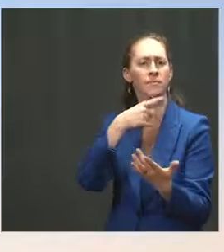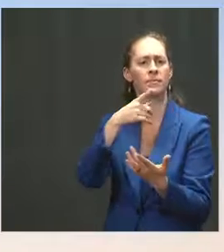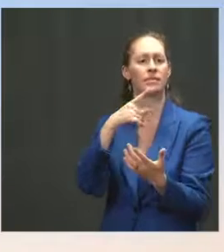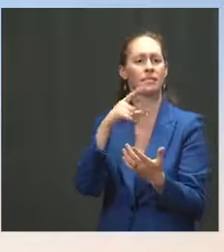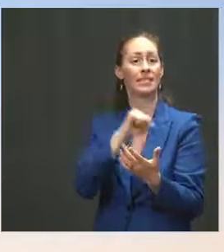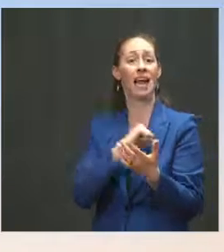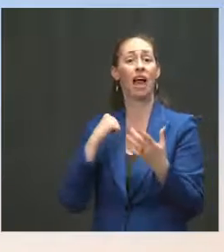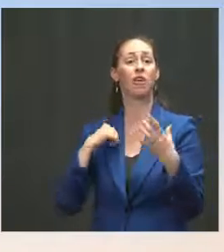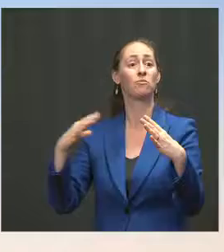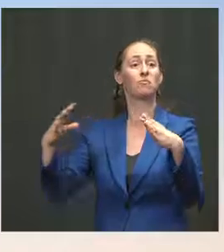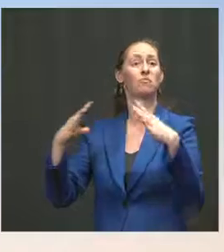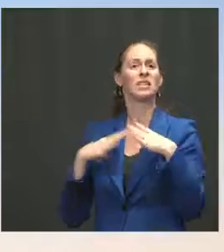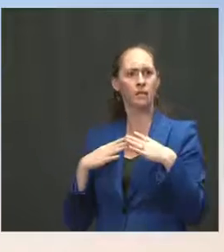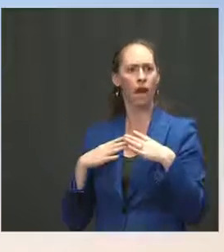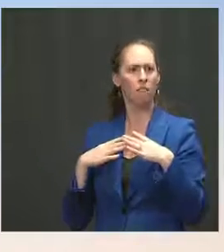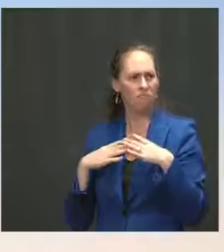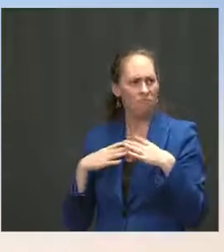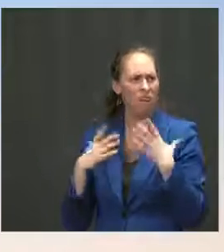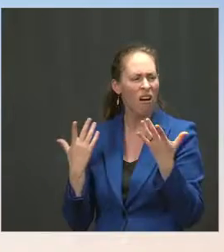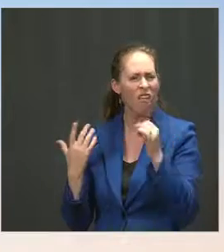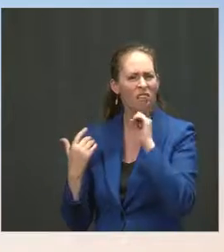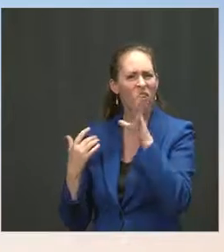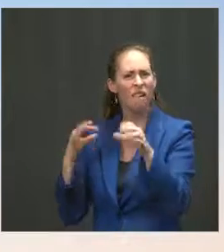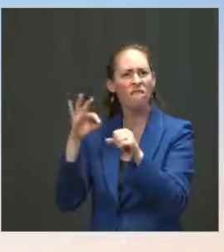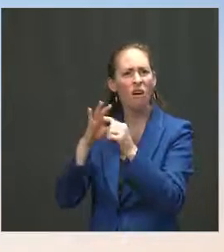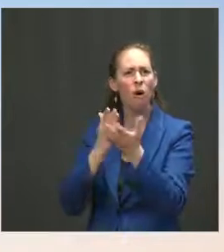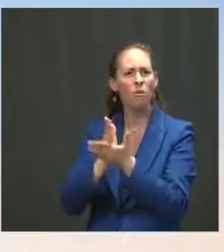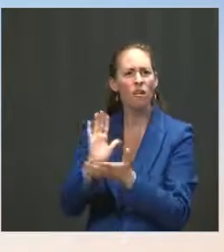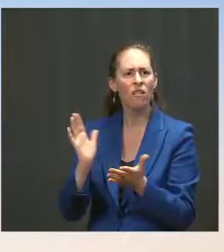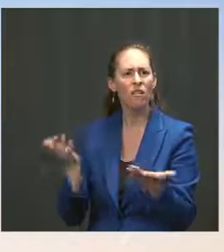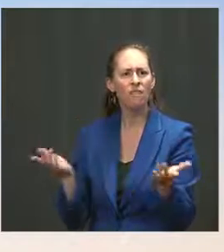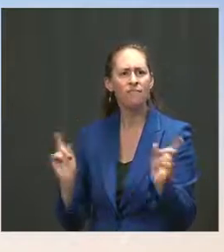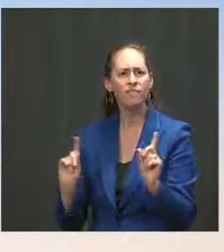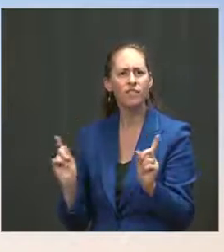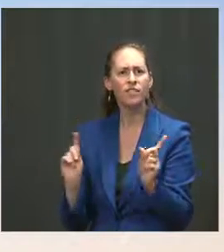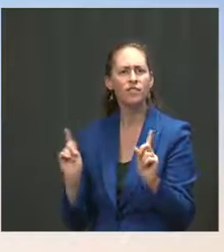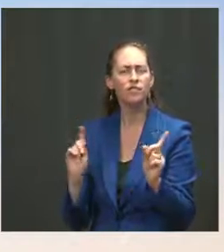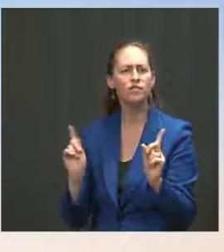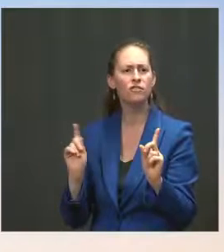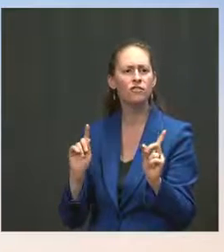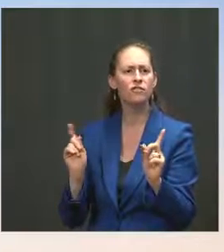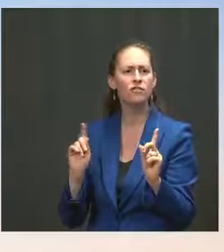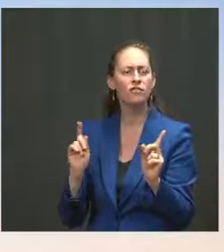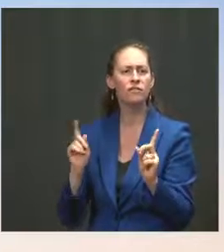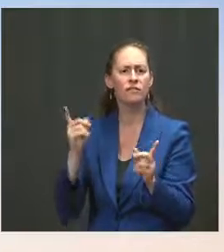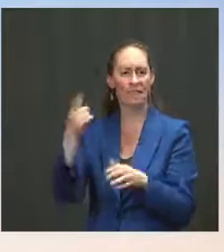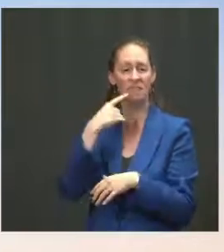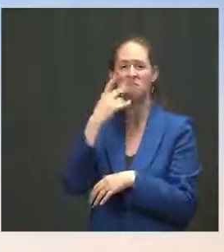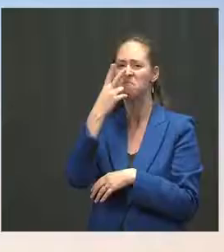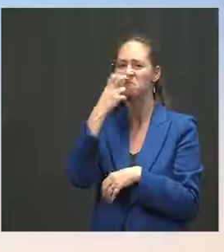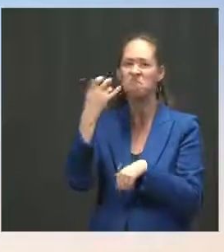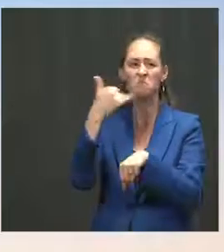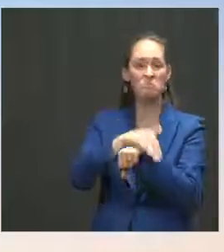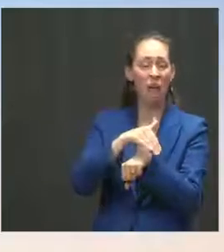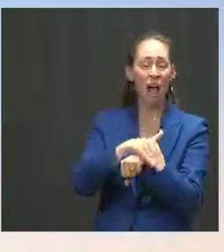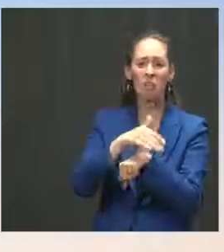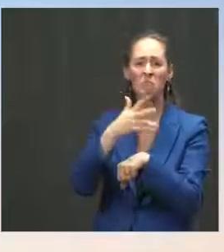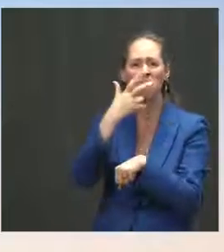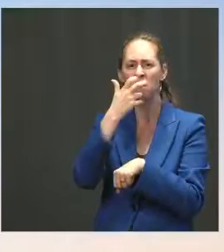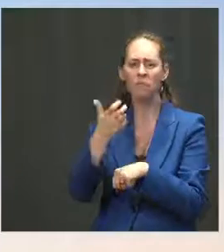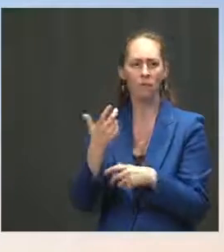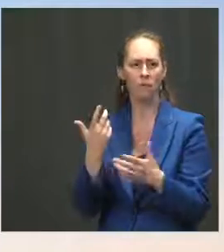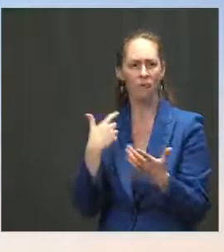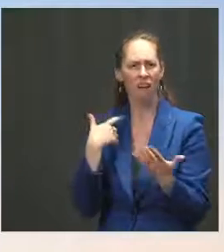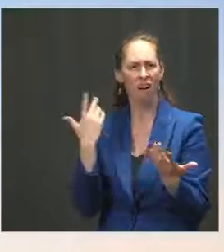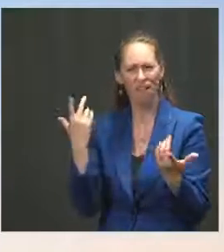And I think Mitch McConnell said something akin to, it's not going to happen tonight, and it's not going to happen when we come back. What, if anything, is the White House doing to